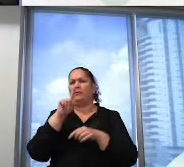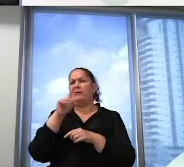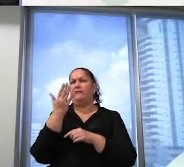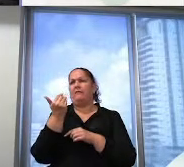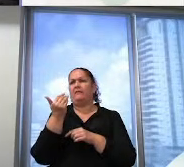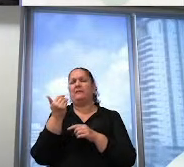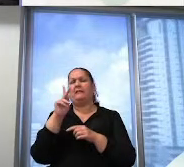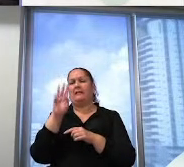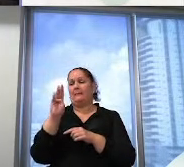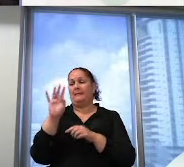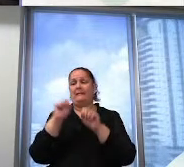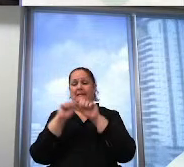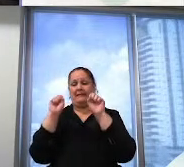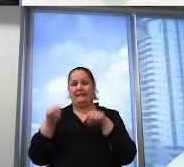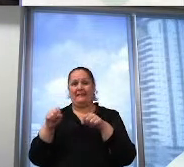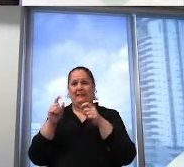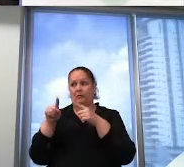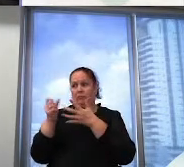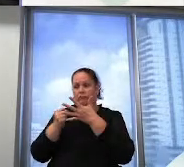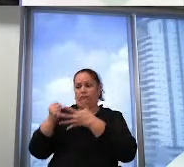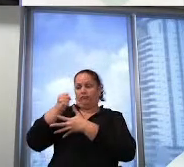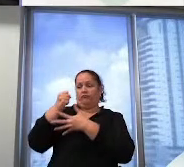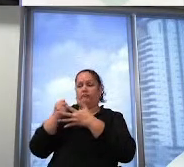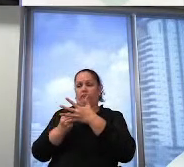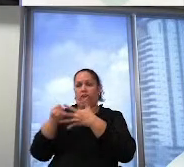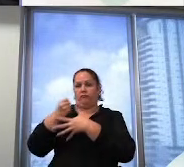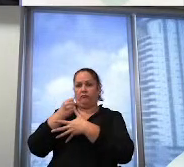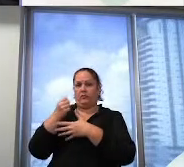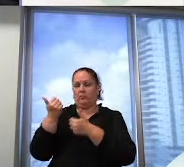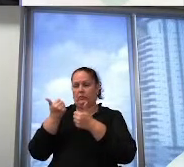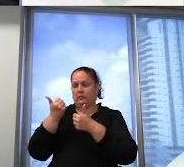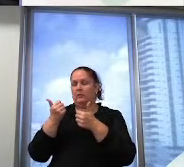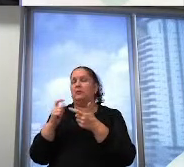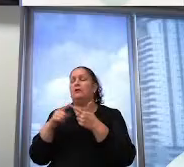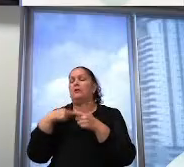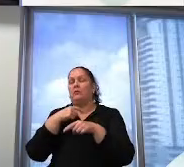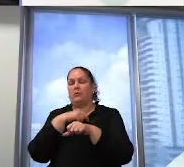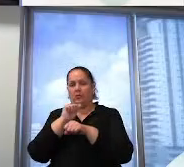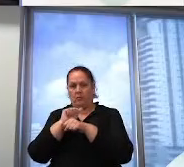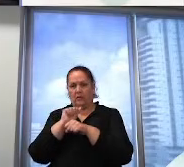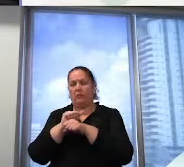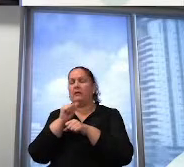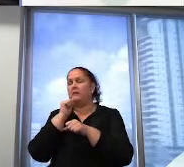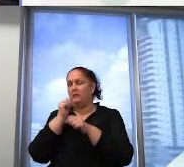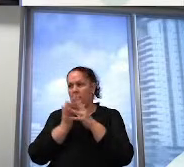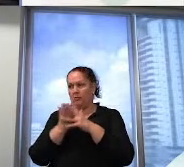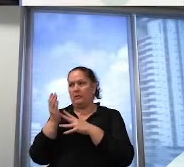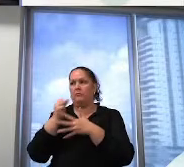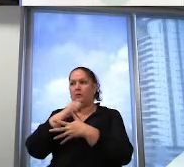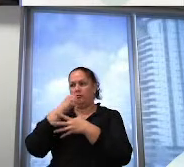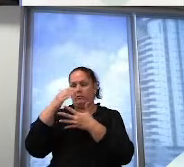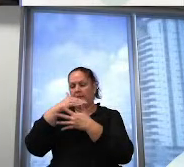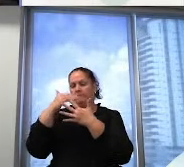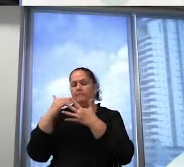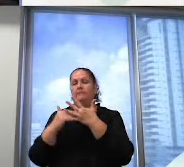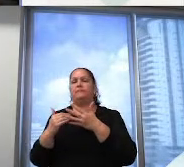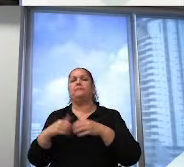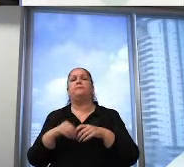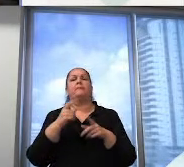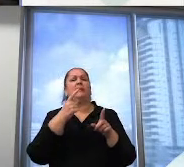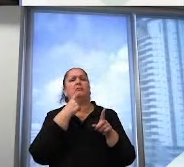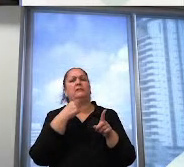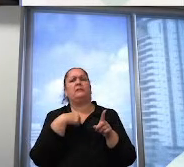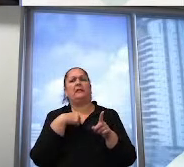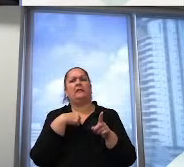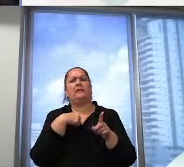all the 115 kV system. We prioritized it, and what we're doing is working through those priorities.